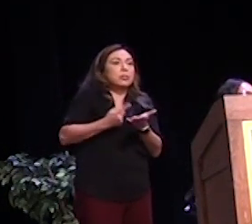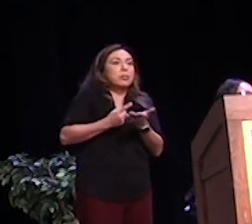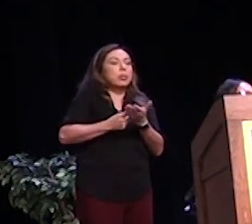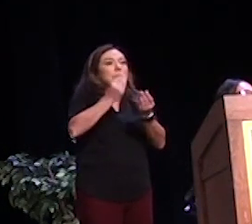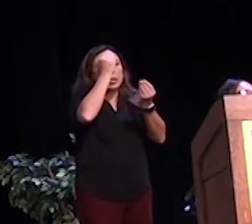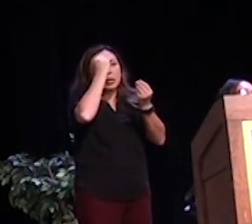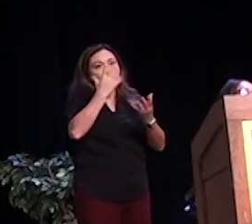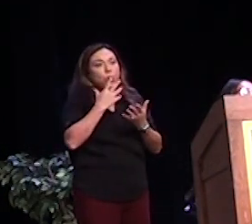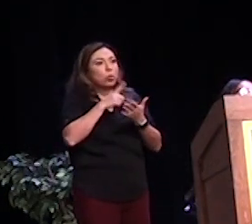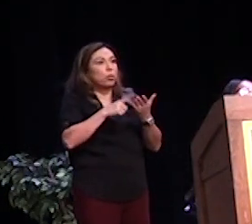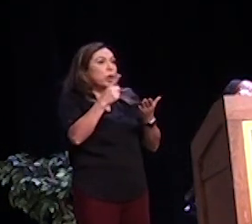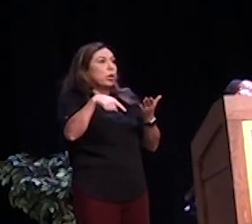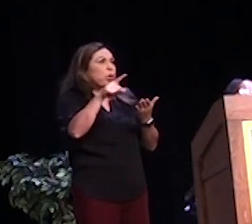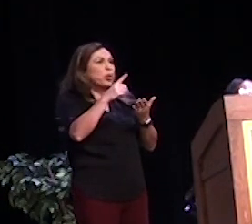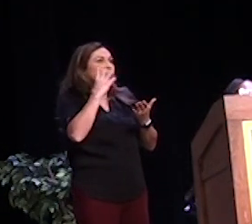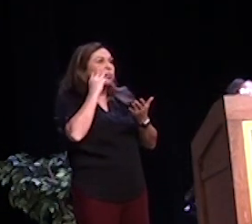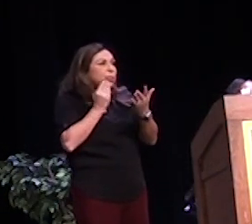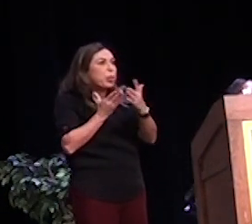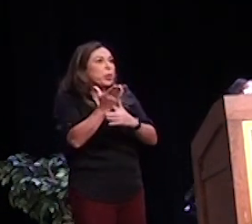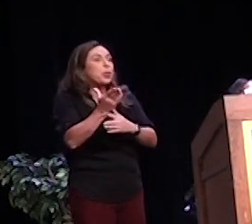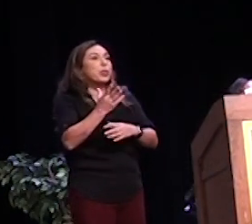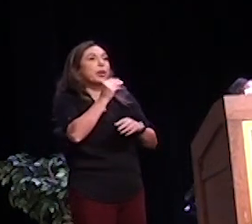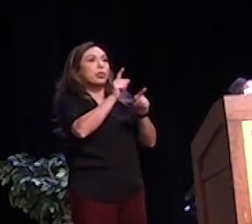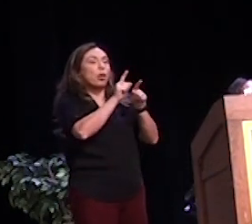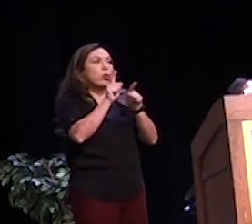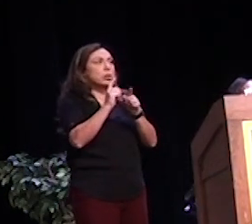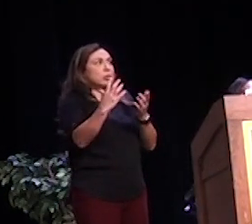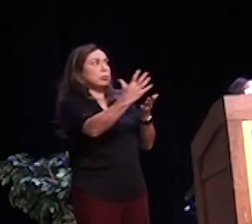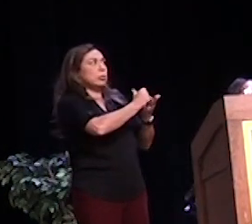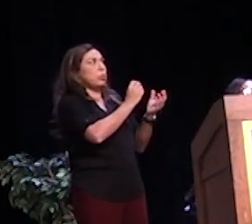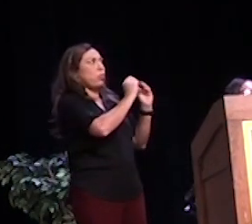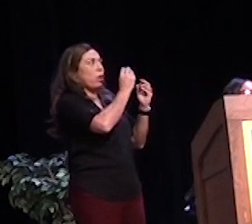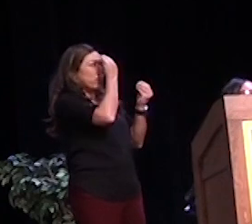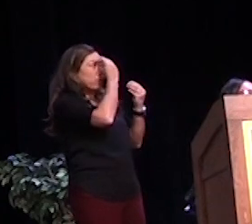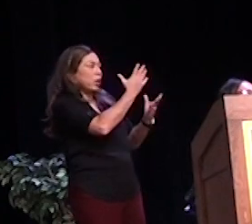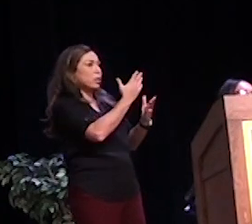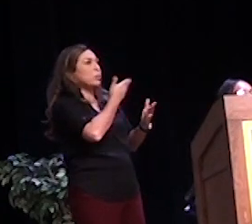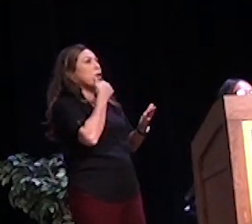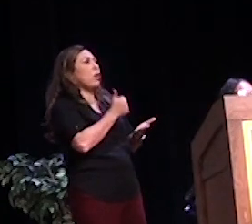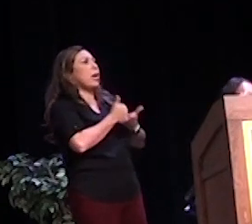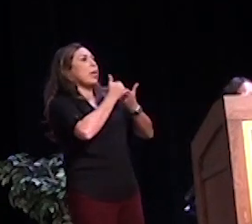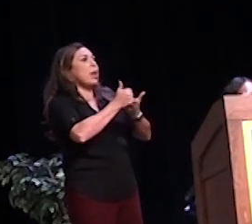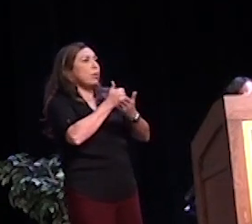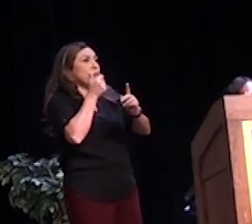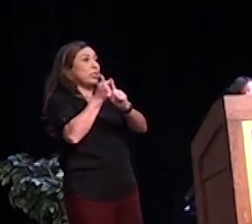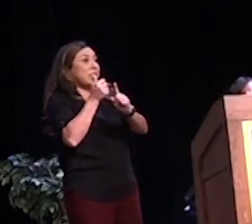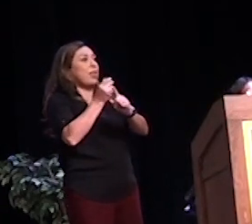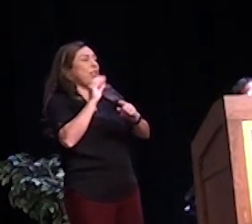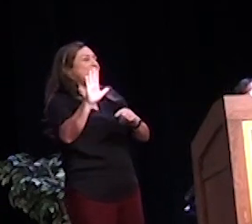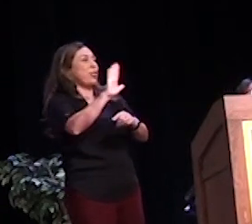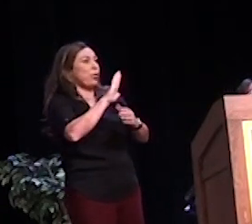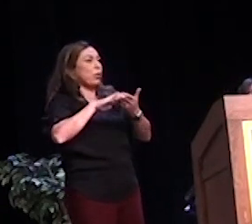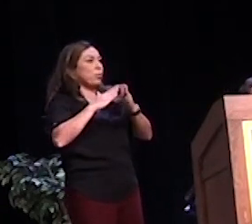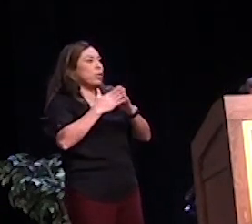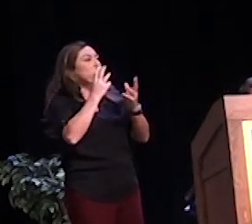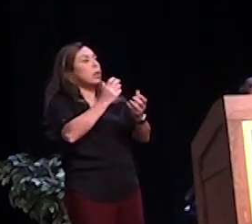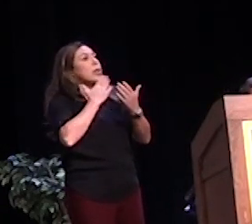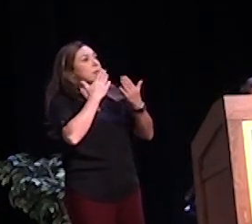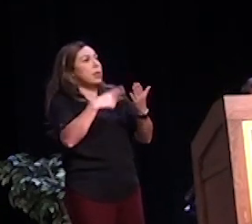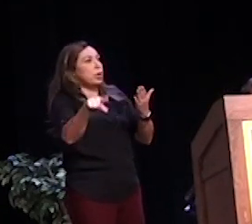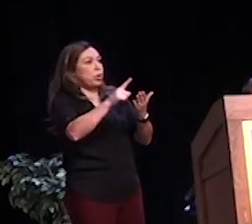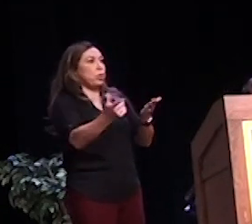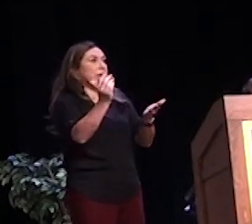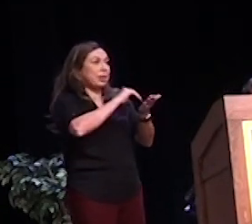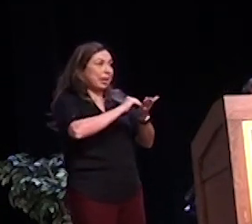letting us know what you're experiencing, as well as coming and getting the resources that can better assist and help you and your community hosts. So we want to thank you